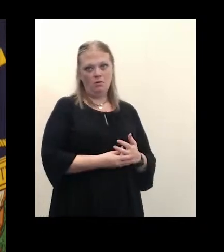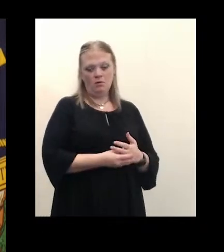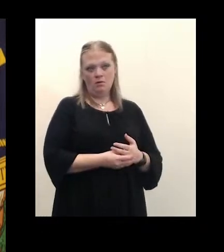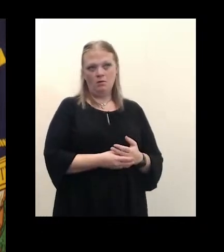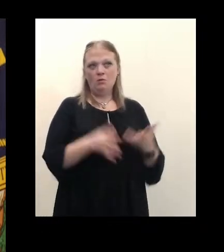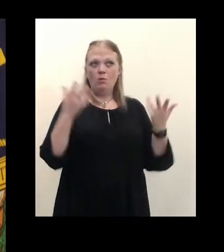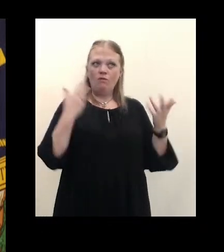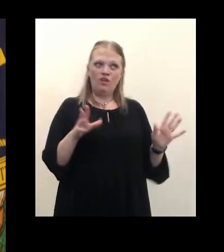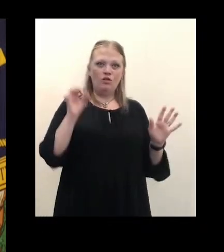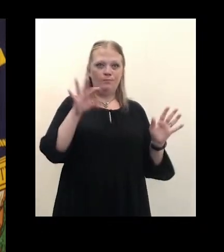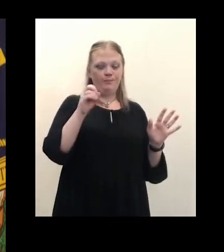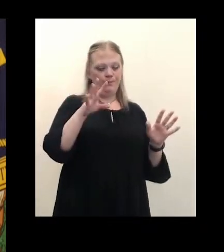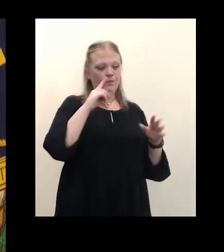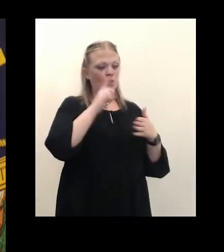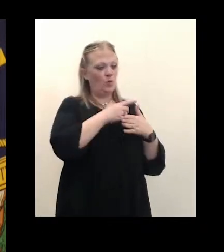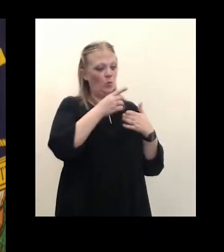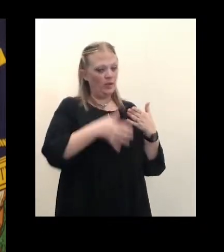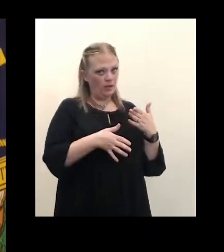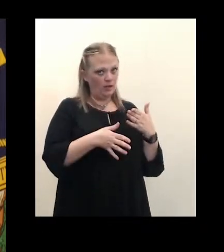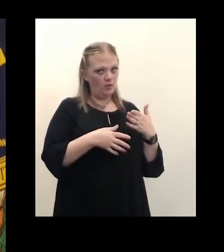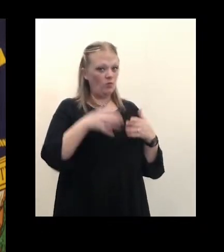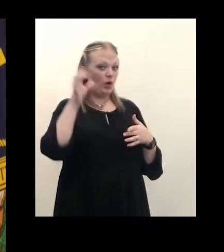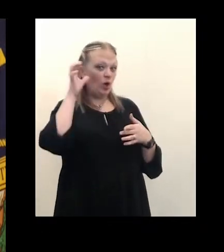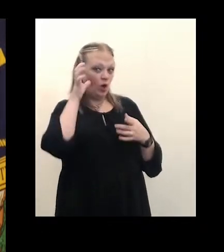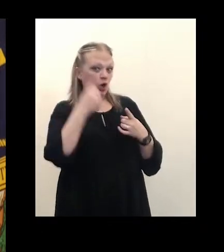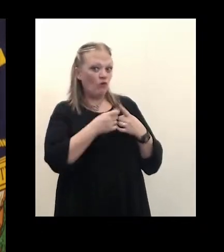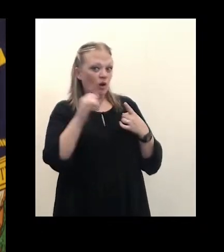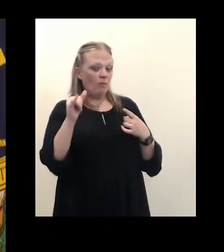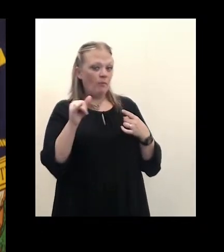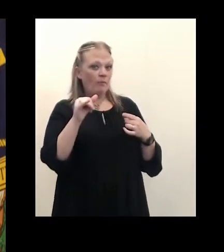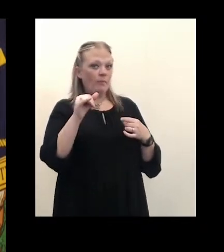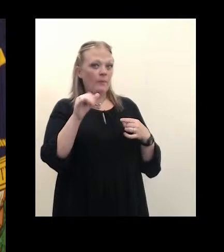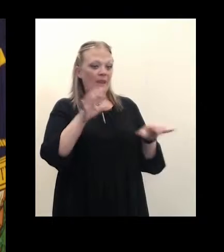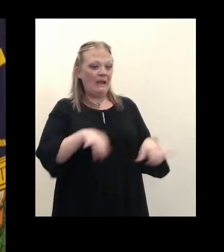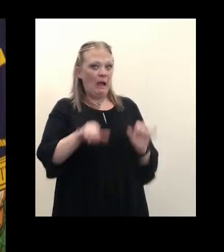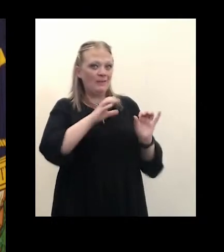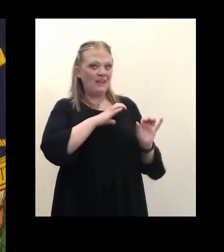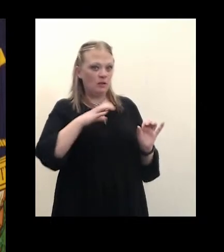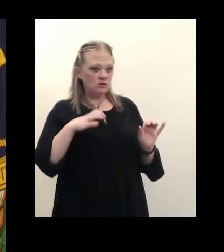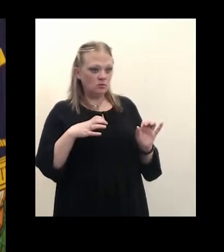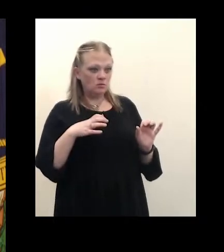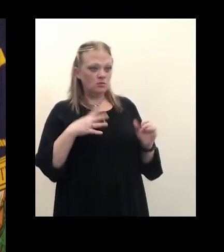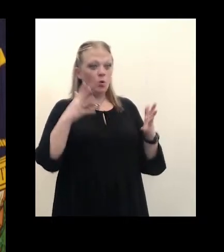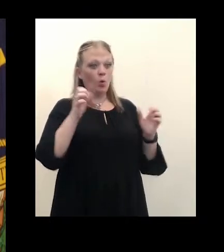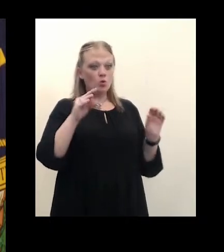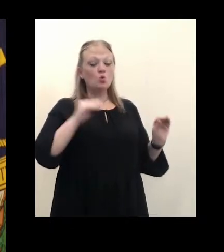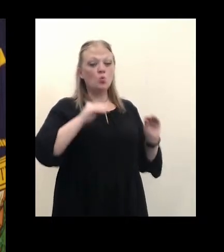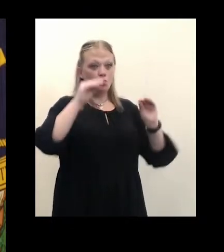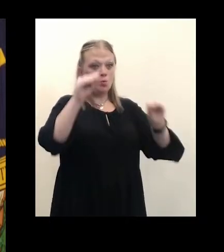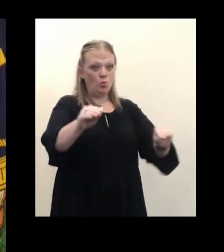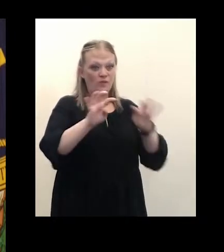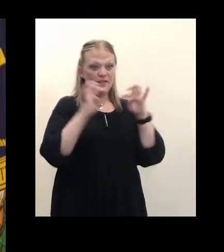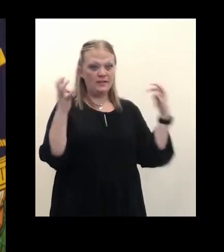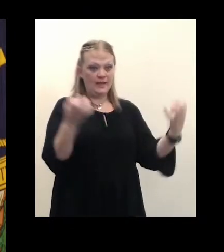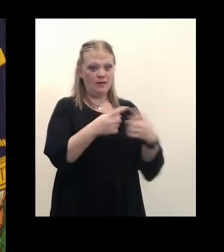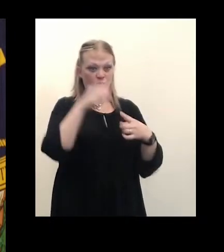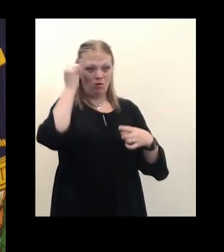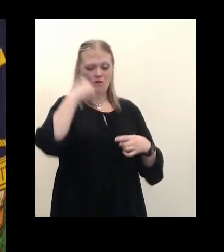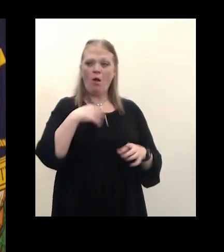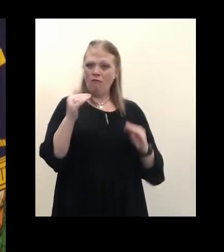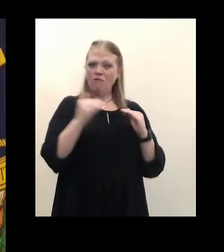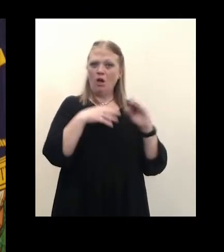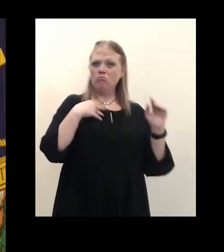over the weekend, what I heard from the Common Council and others from the city is we'd like you to move the stadium in Buffalo. Fair point, I understand